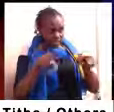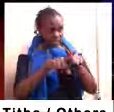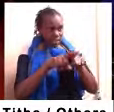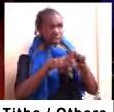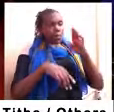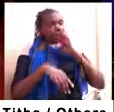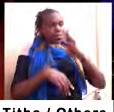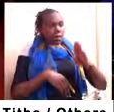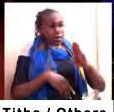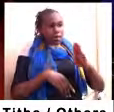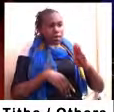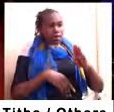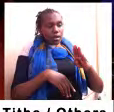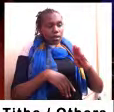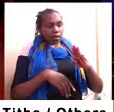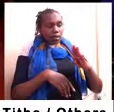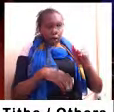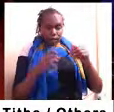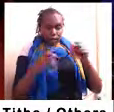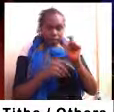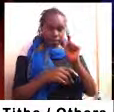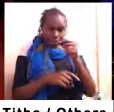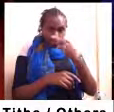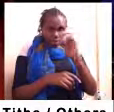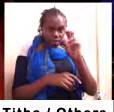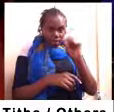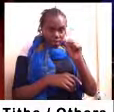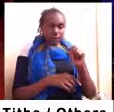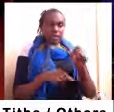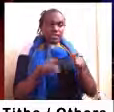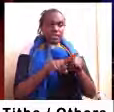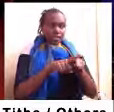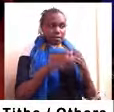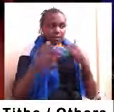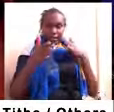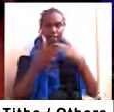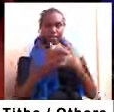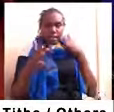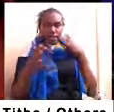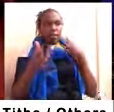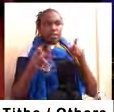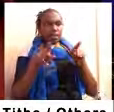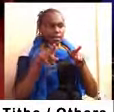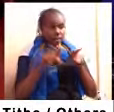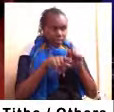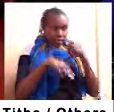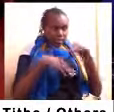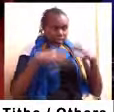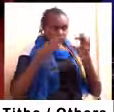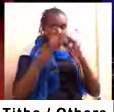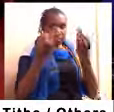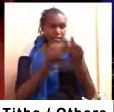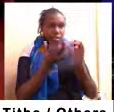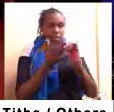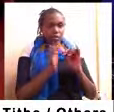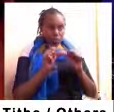thorn, that he shall be a snare, that he shall be against the family that was supposed to carry the blessing. And